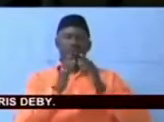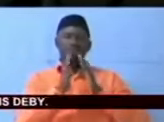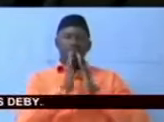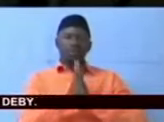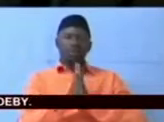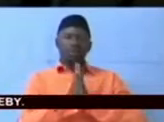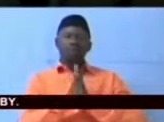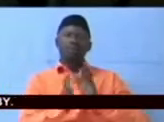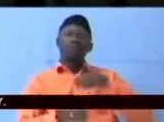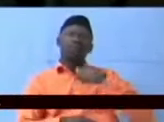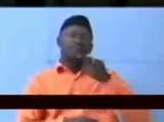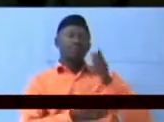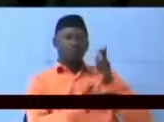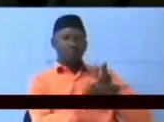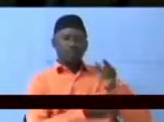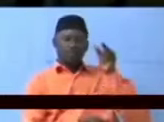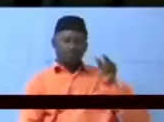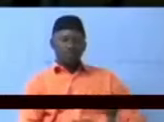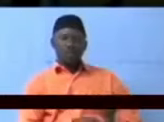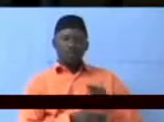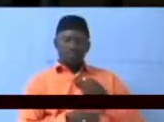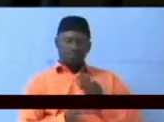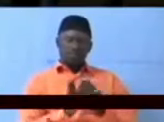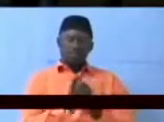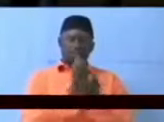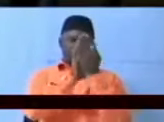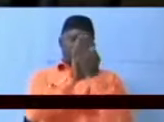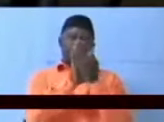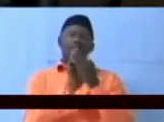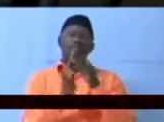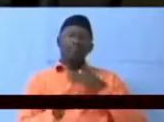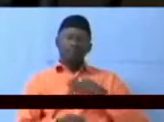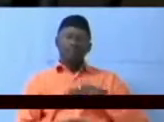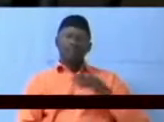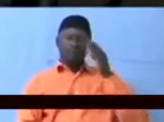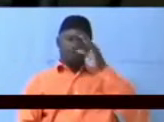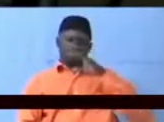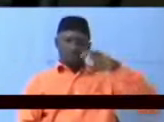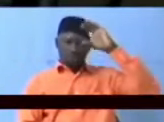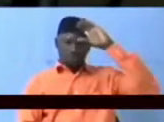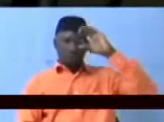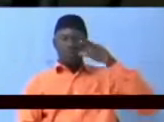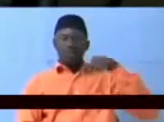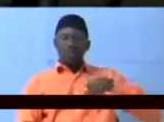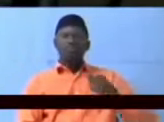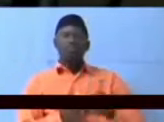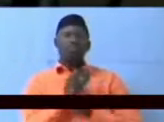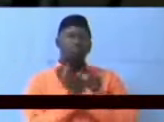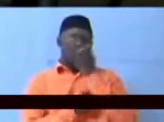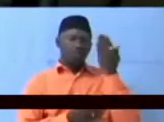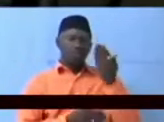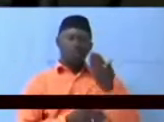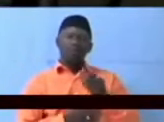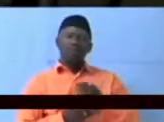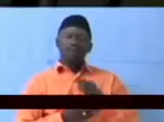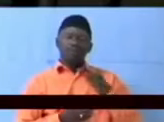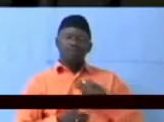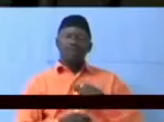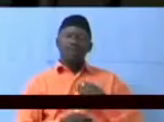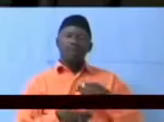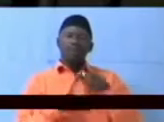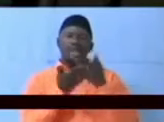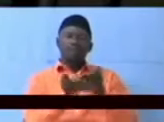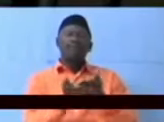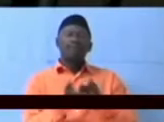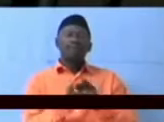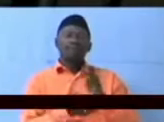witness that will appear before the commission this morning, that you will grant the witness the boldness to